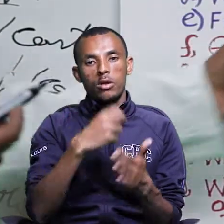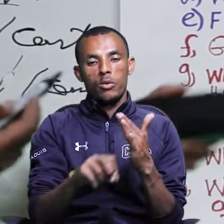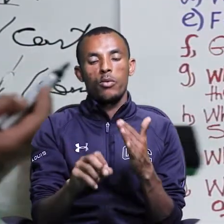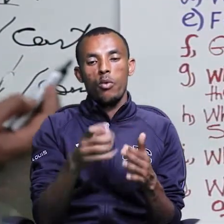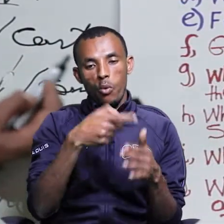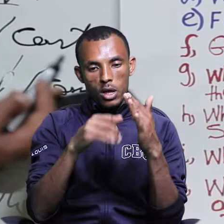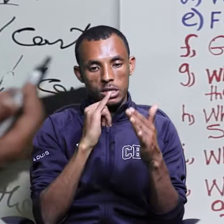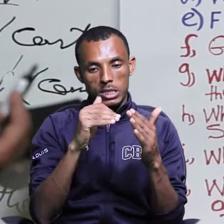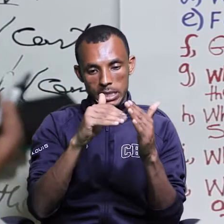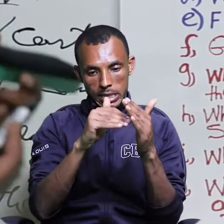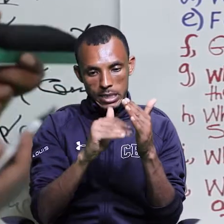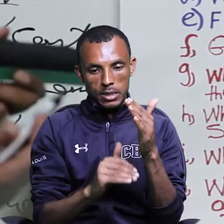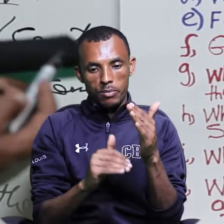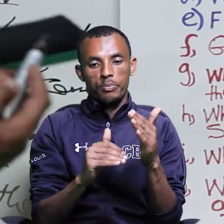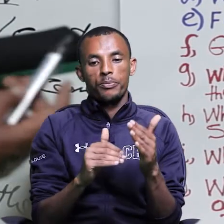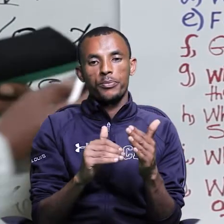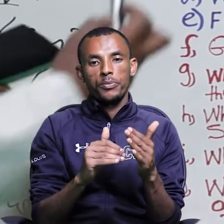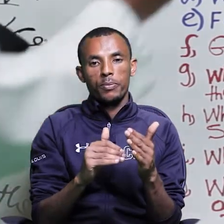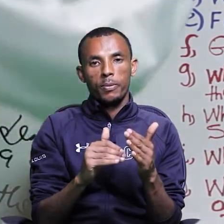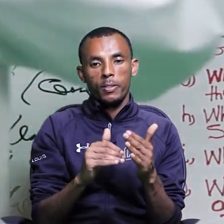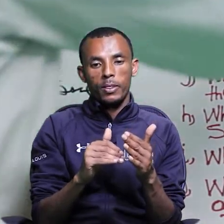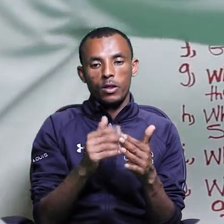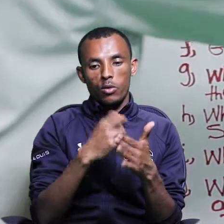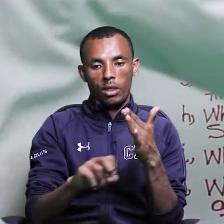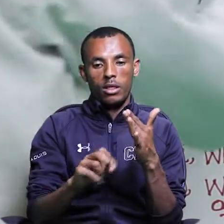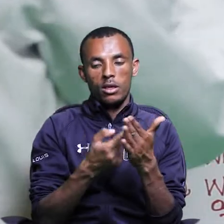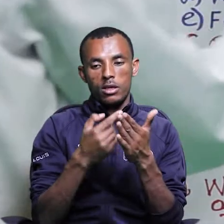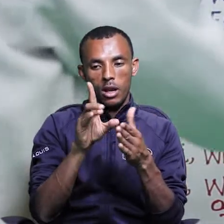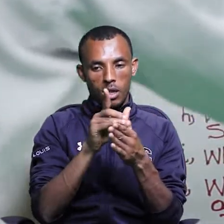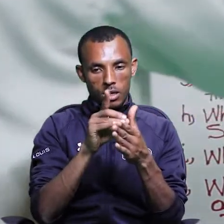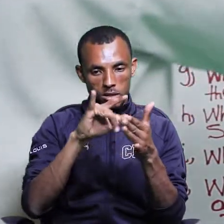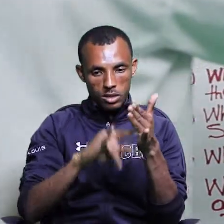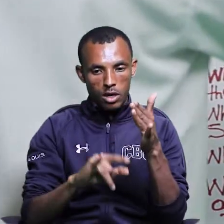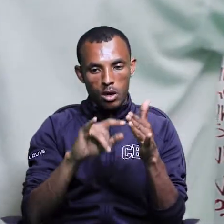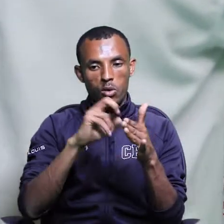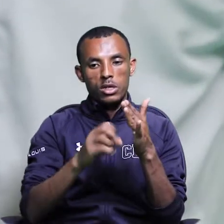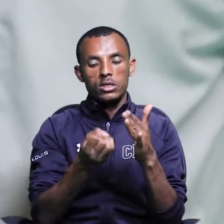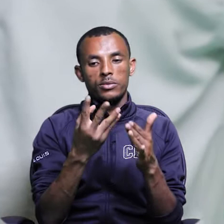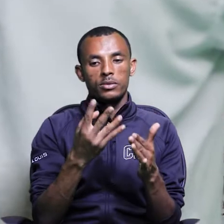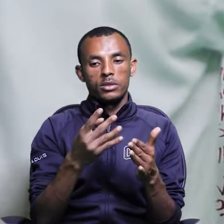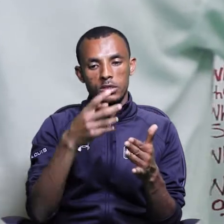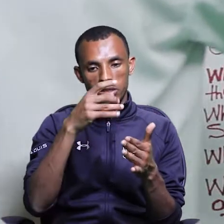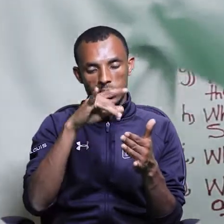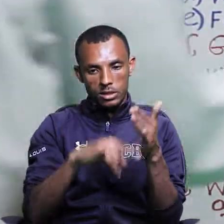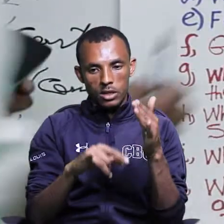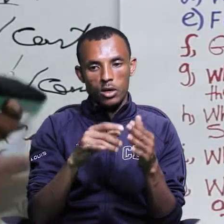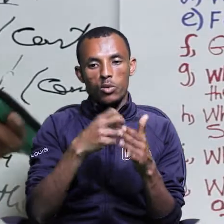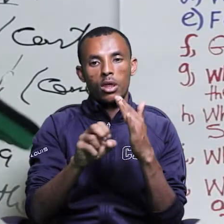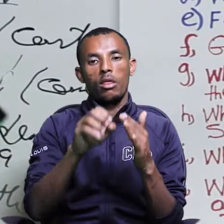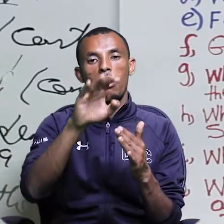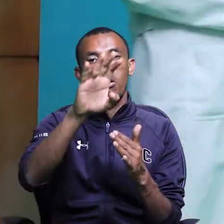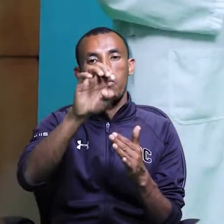What is the minimum score or mark of the students? In this data, you have to see the minimum to be the equality of